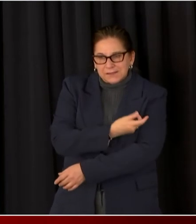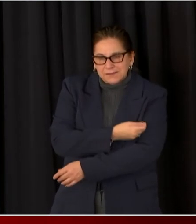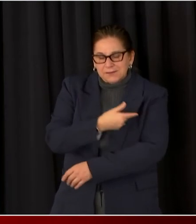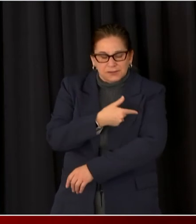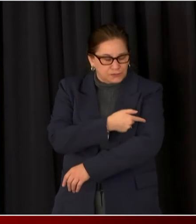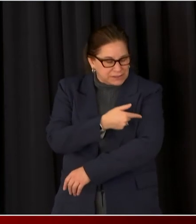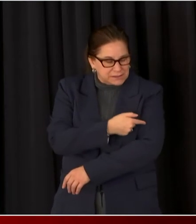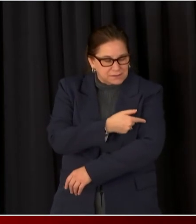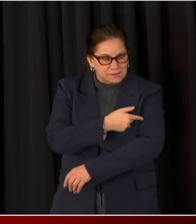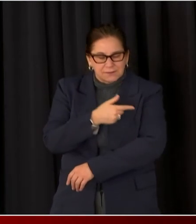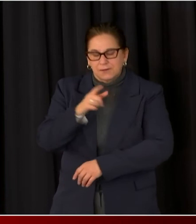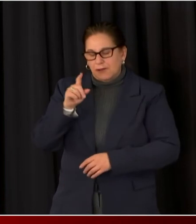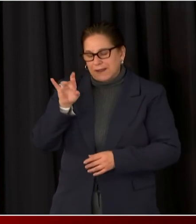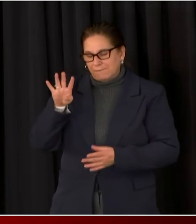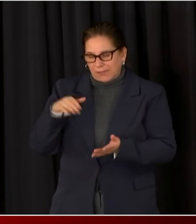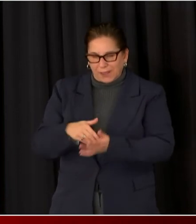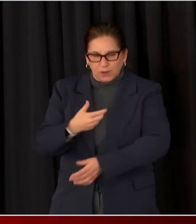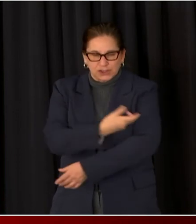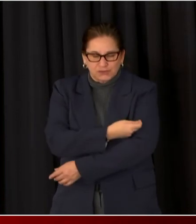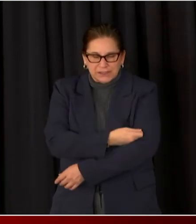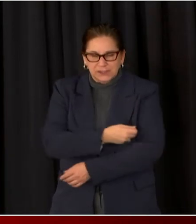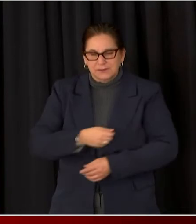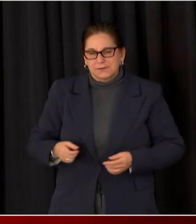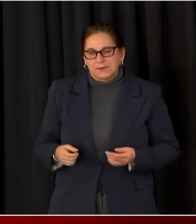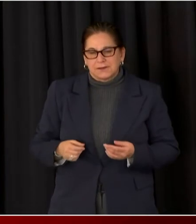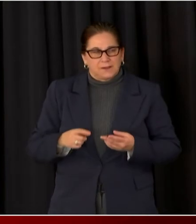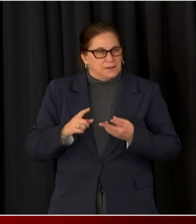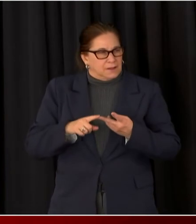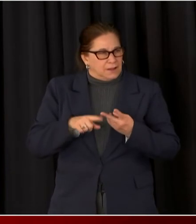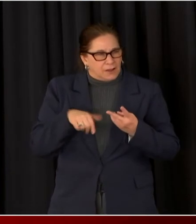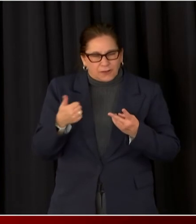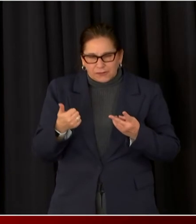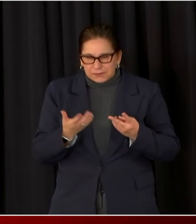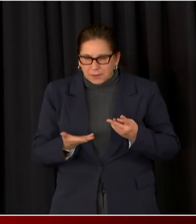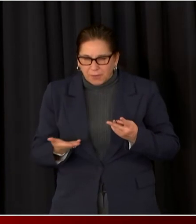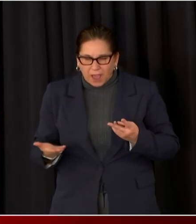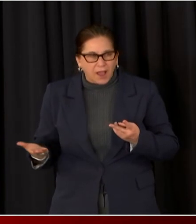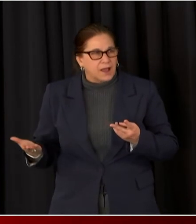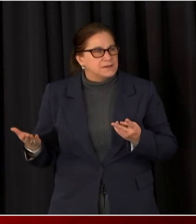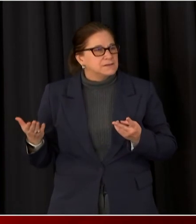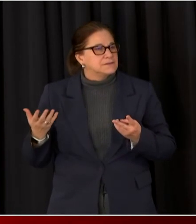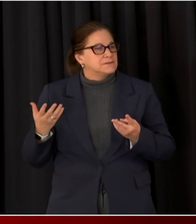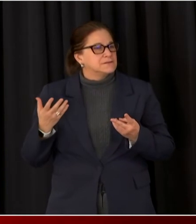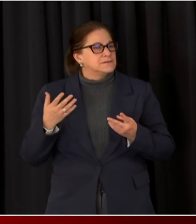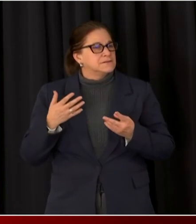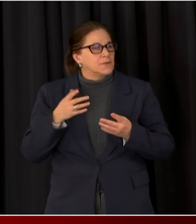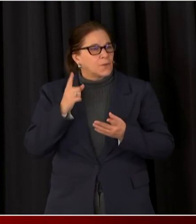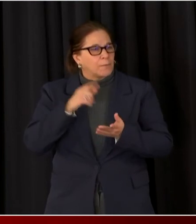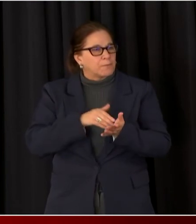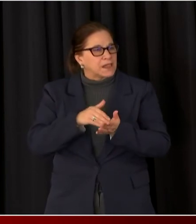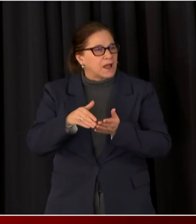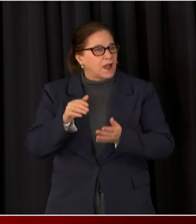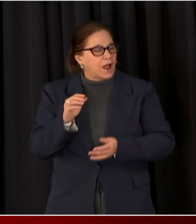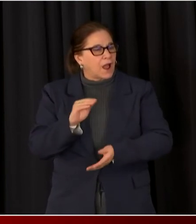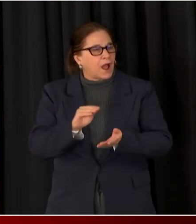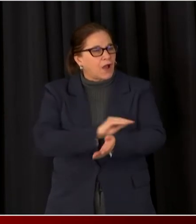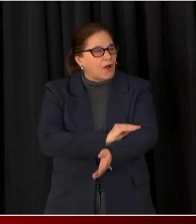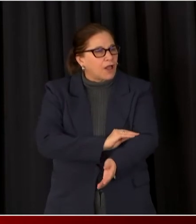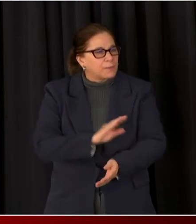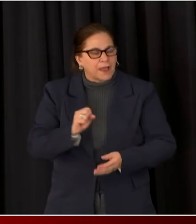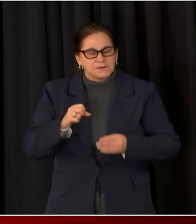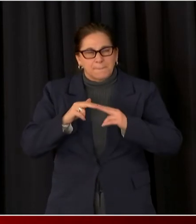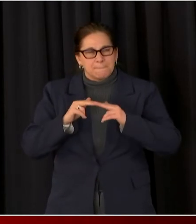as other supplies needed to vaccinate the public. Additionally, on March 13th, we issued an administrative order